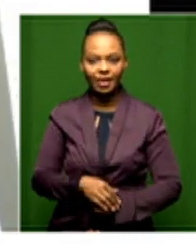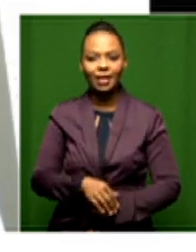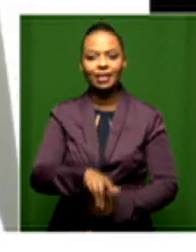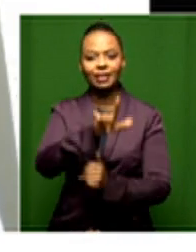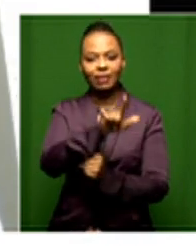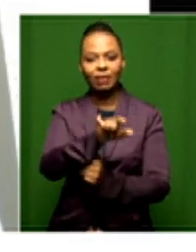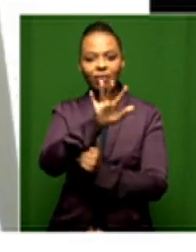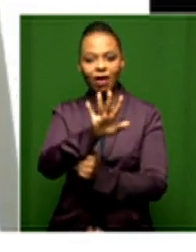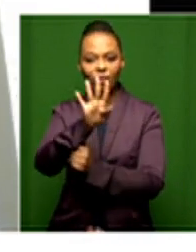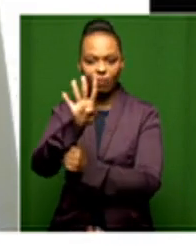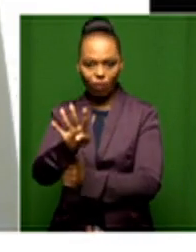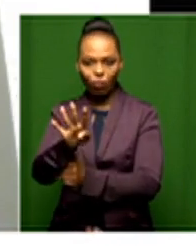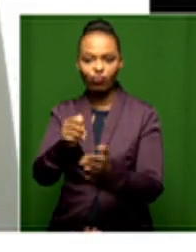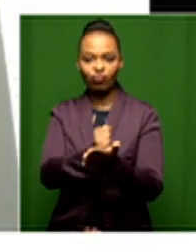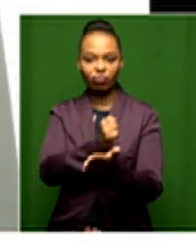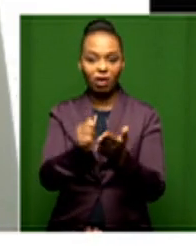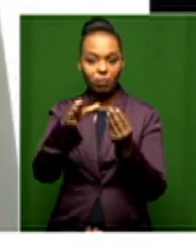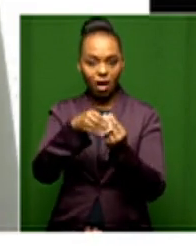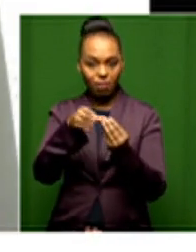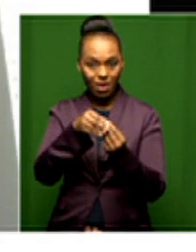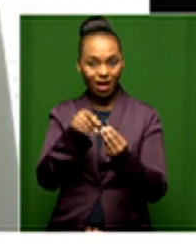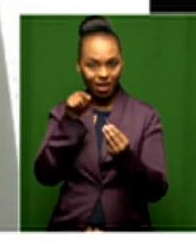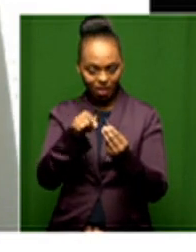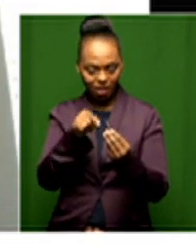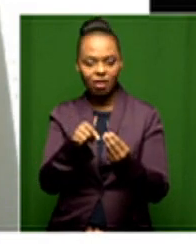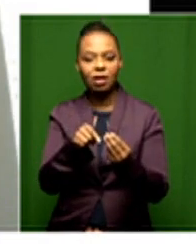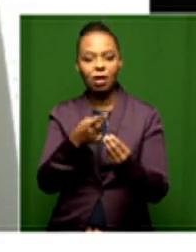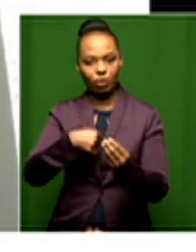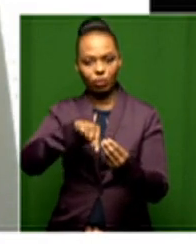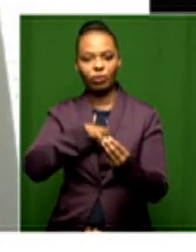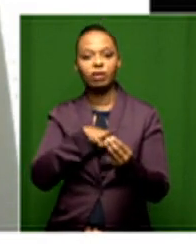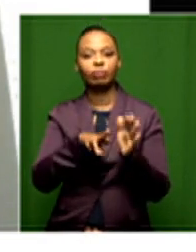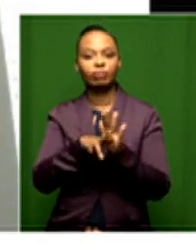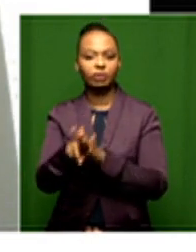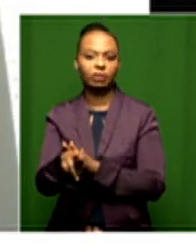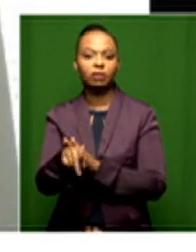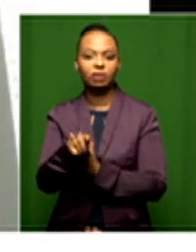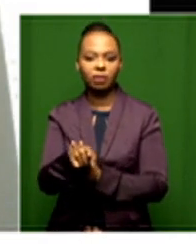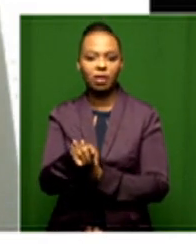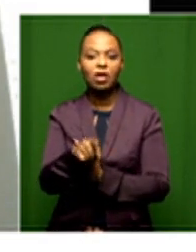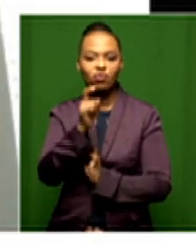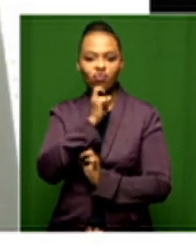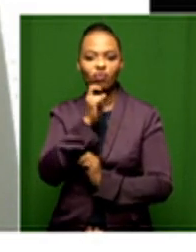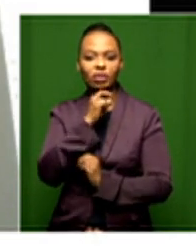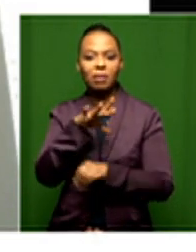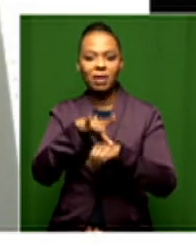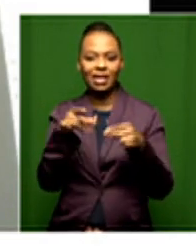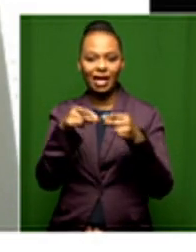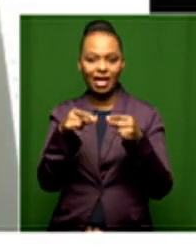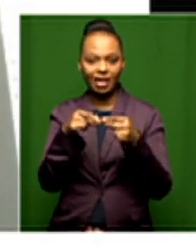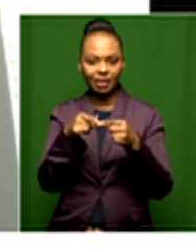754,000 principal members that you have mentioned we cover, a lot of them are frontline workers. Actually, just